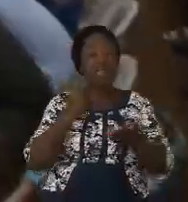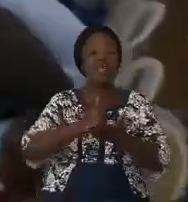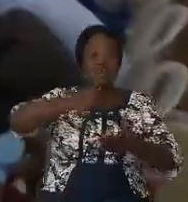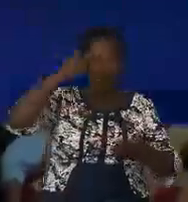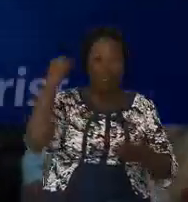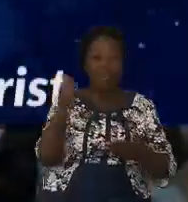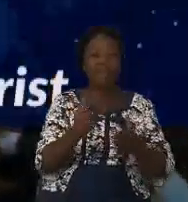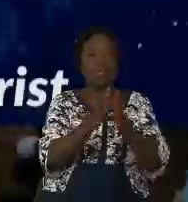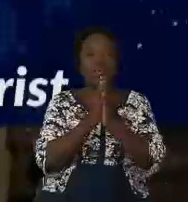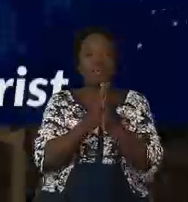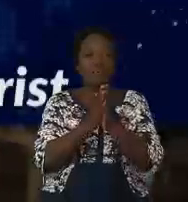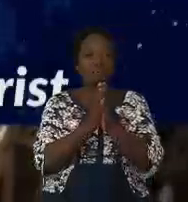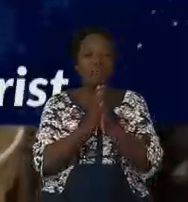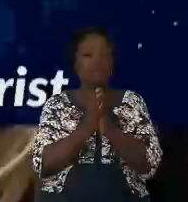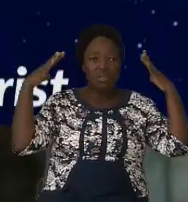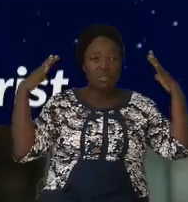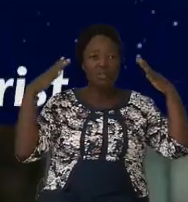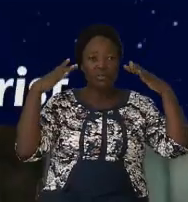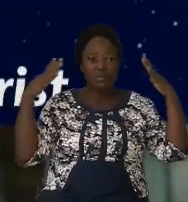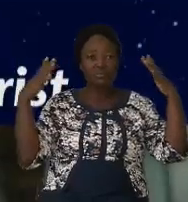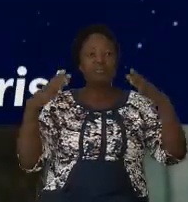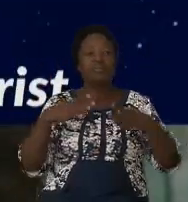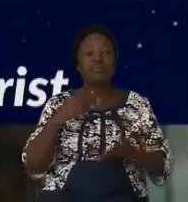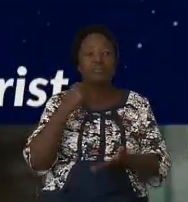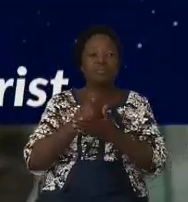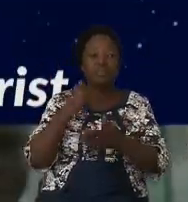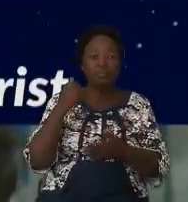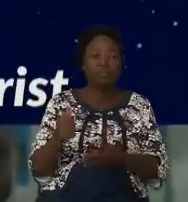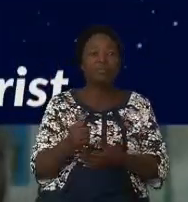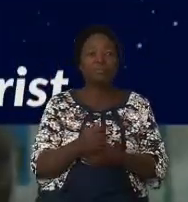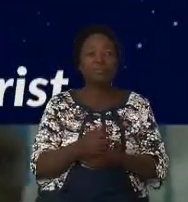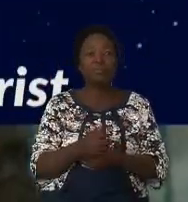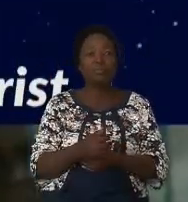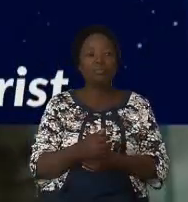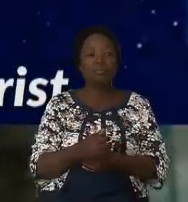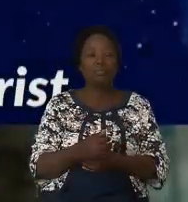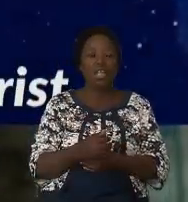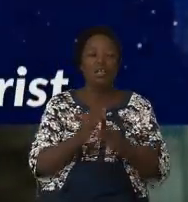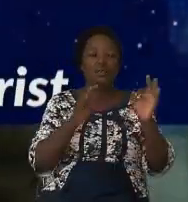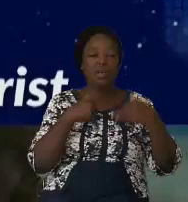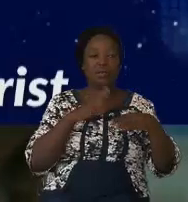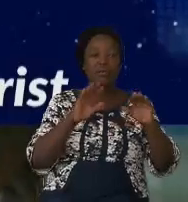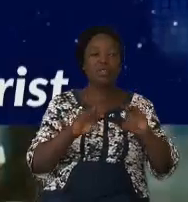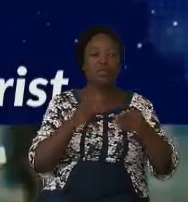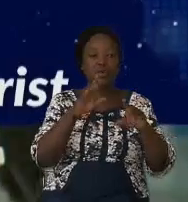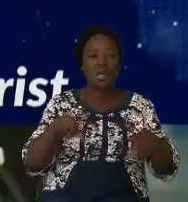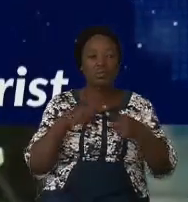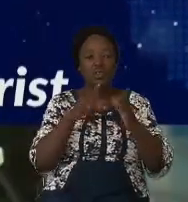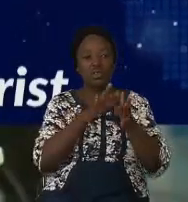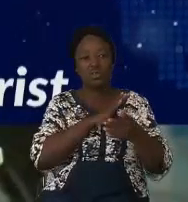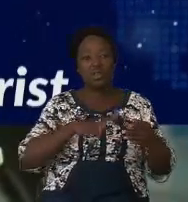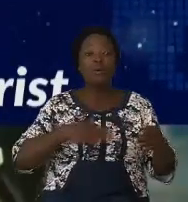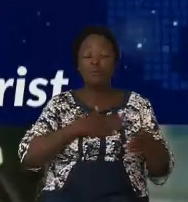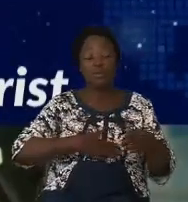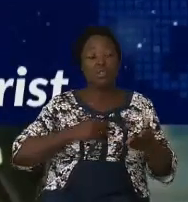A bigger amen. Louder, louder amen. All who have indicated returning, you are giving your life over to